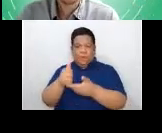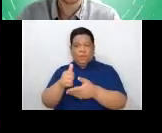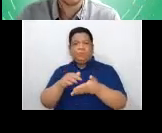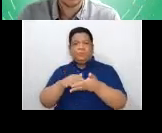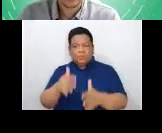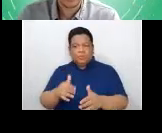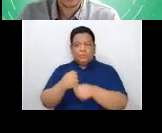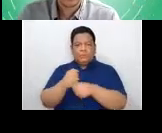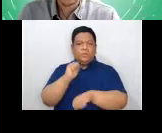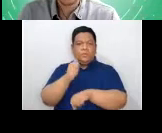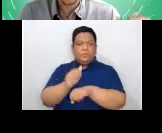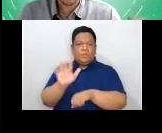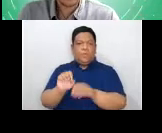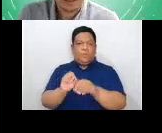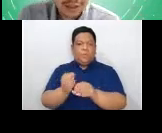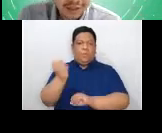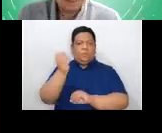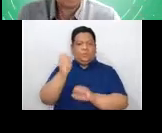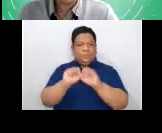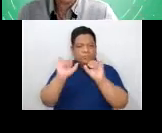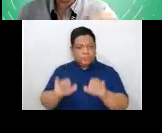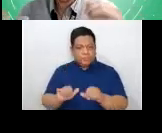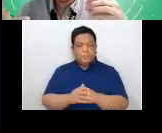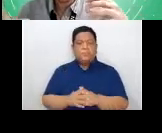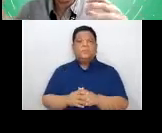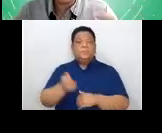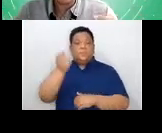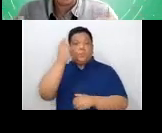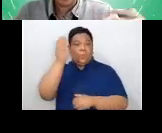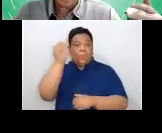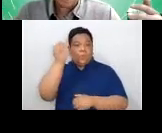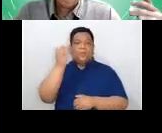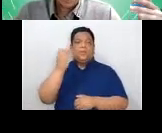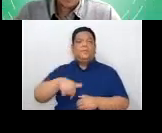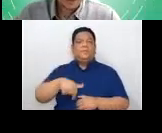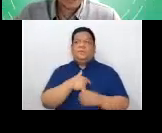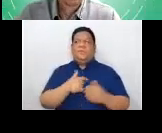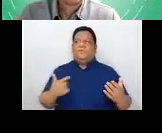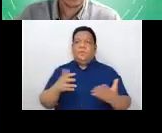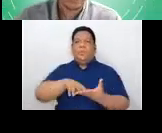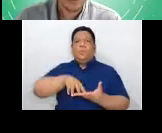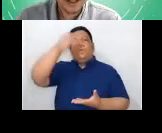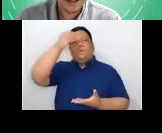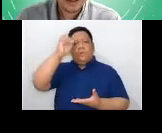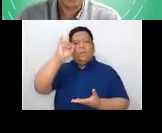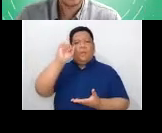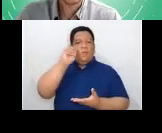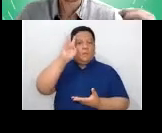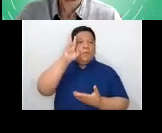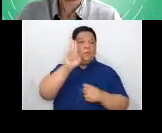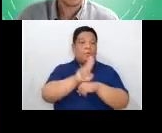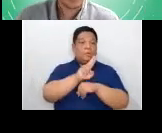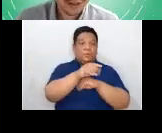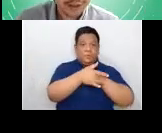own mechanisms. And all of this is because we're learning that using this technology, right, we could